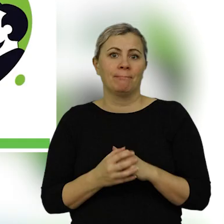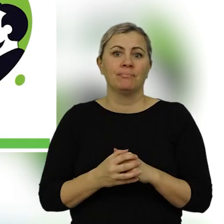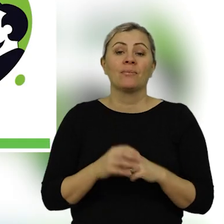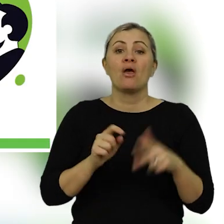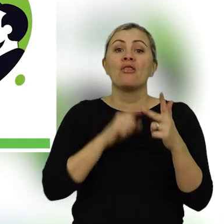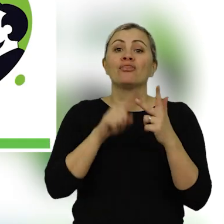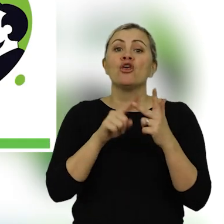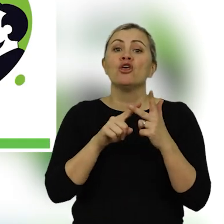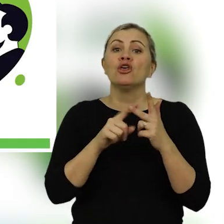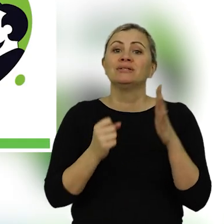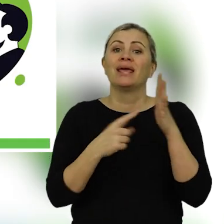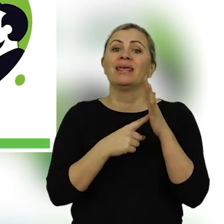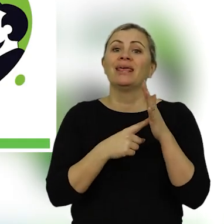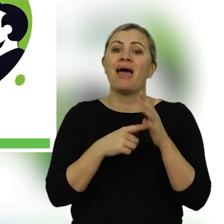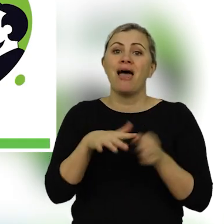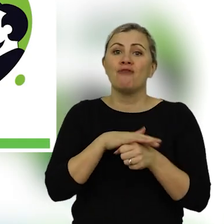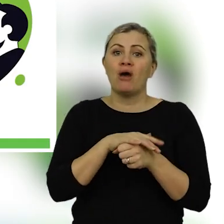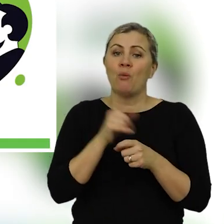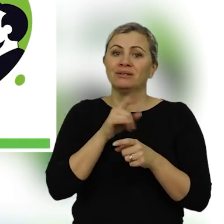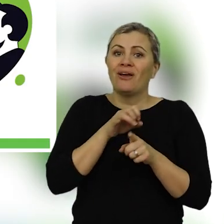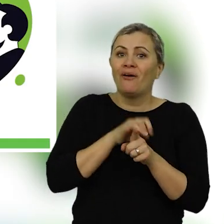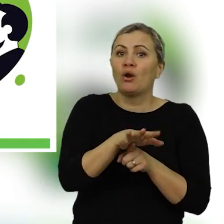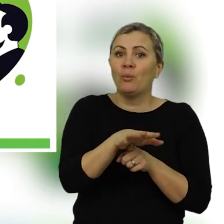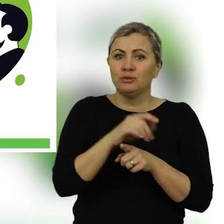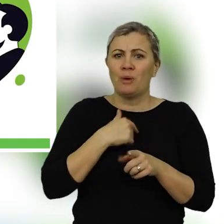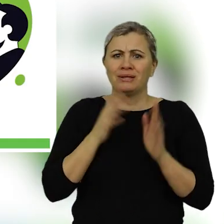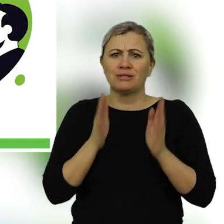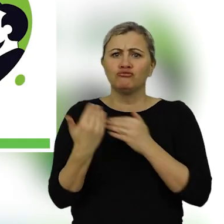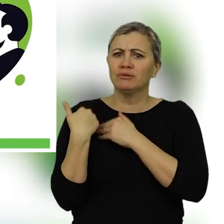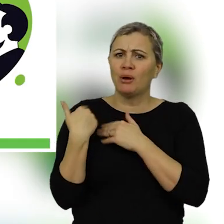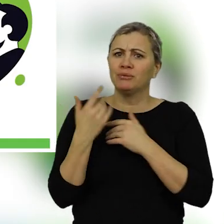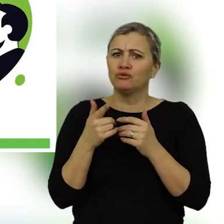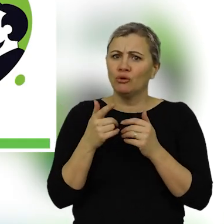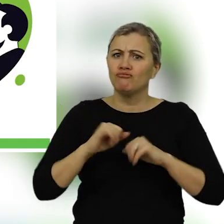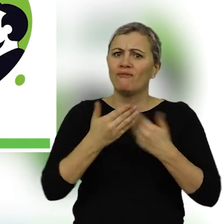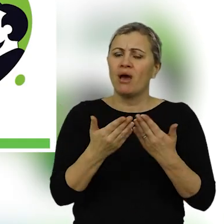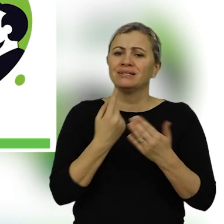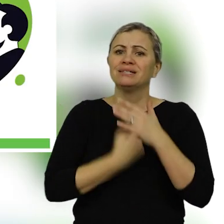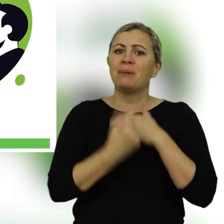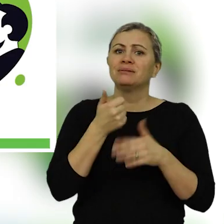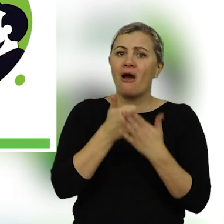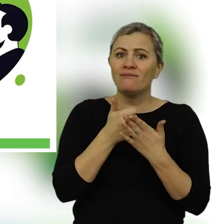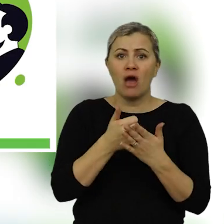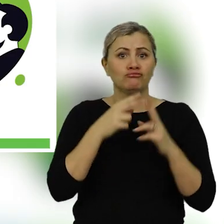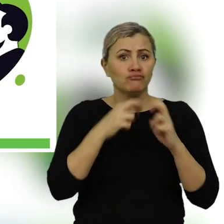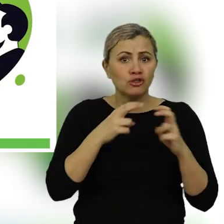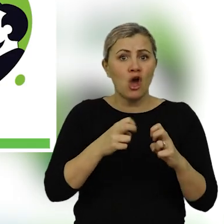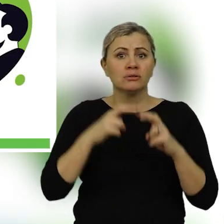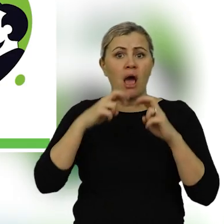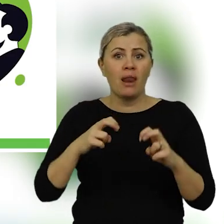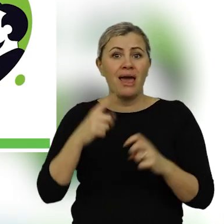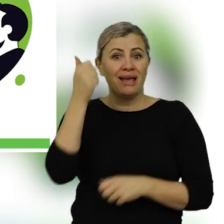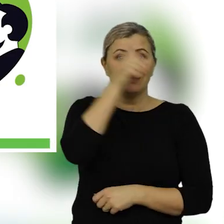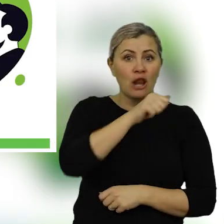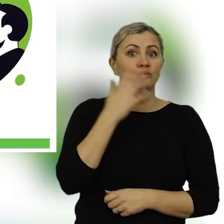is influence. We have a statutory responsibility to provide independent advice, research analysis, and intelligence when